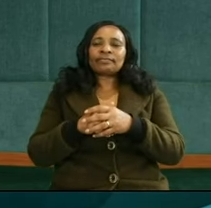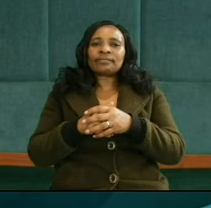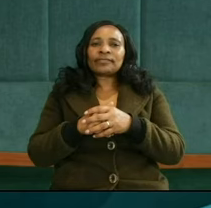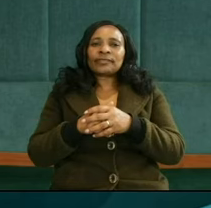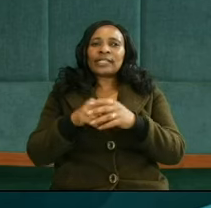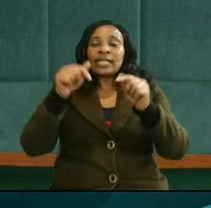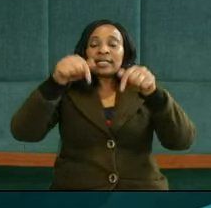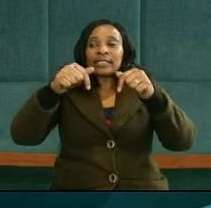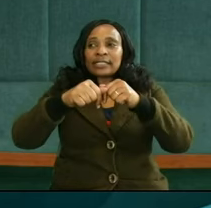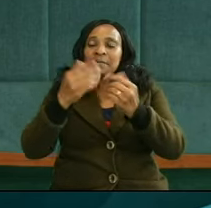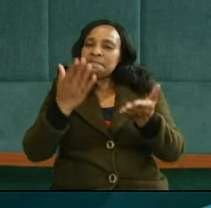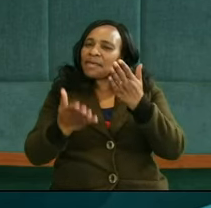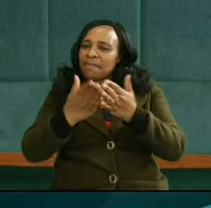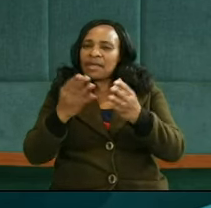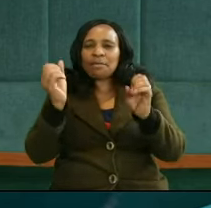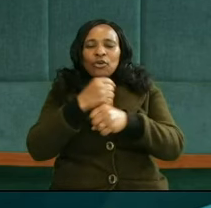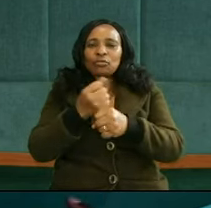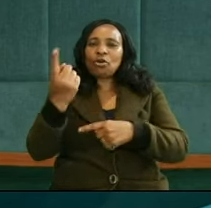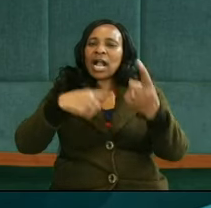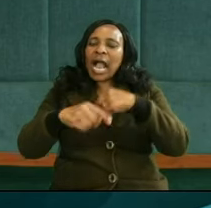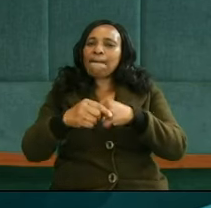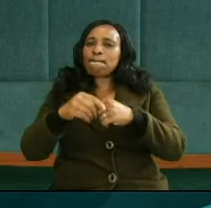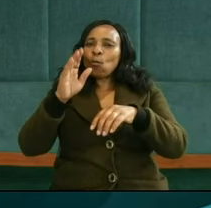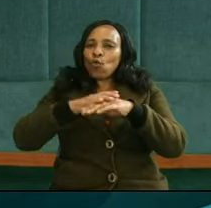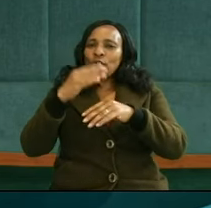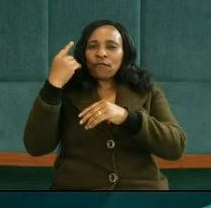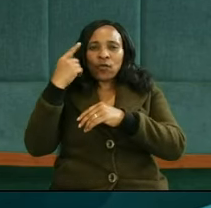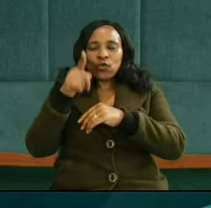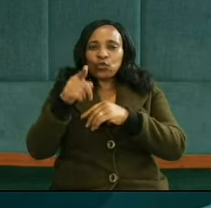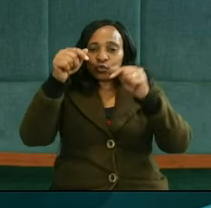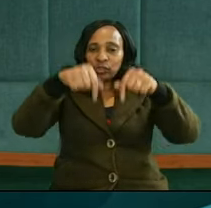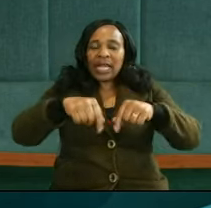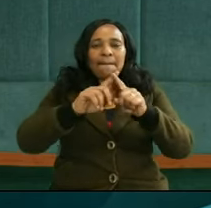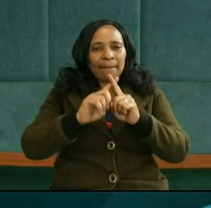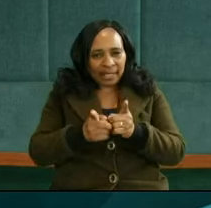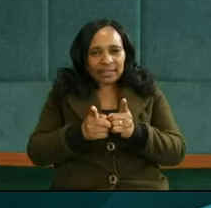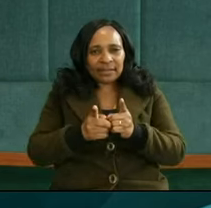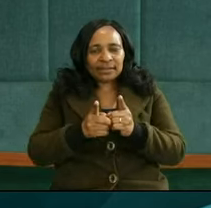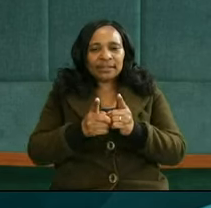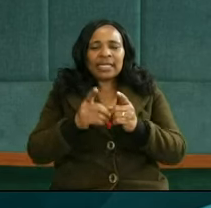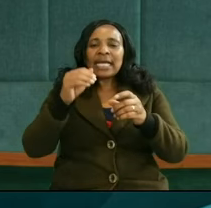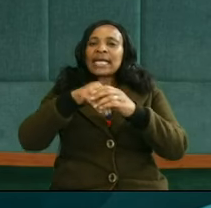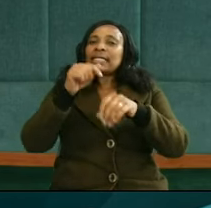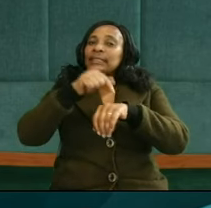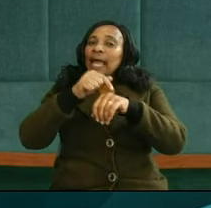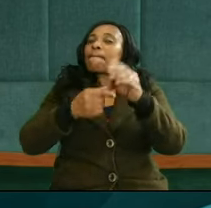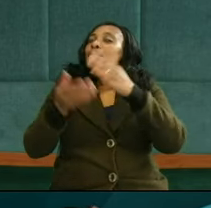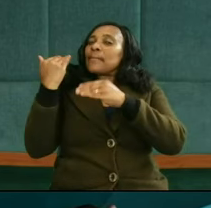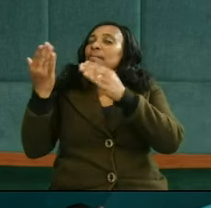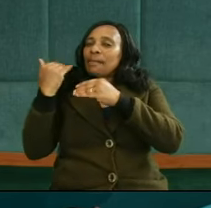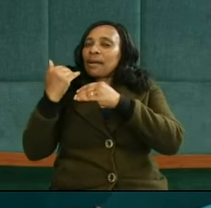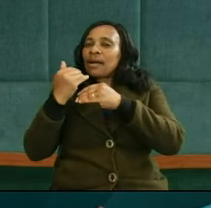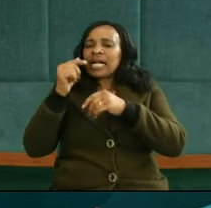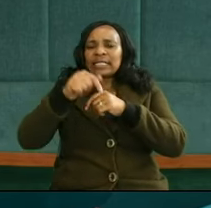That thesis probably does not sound very radical to you today, but in Carey's days, it